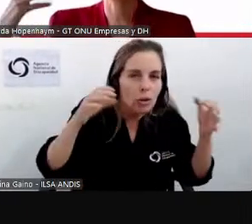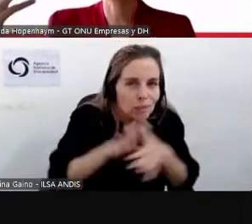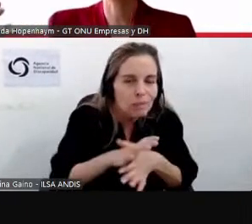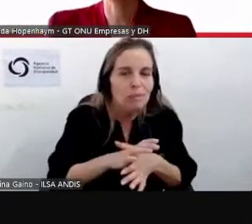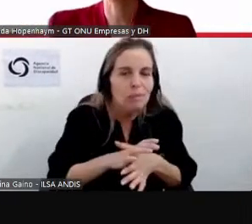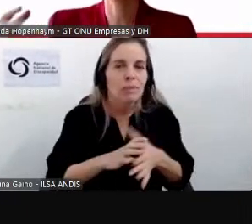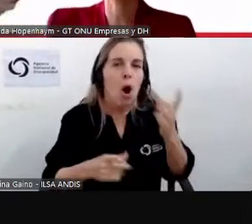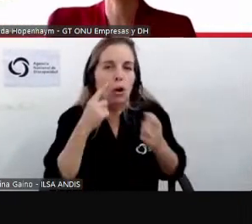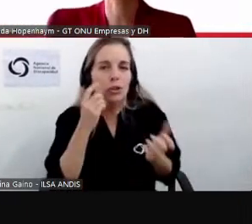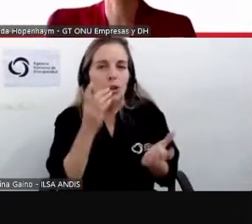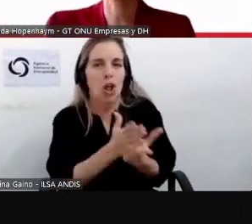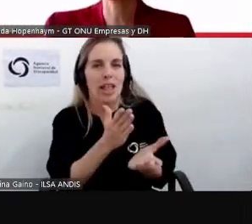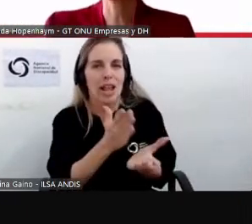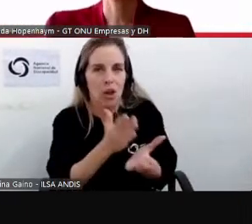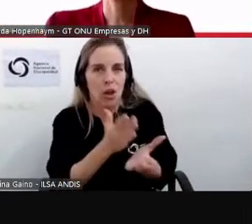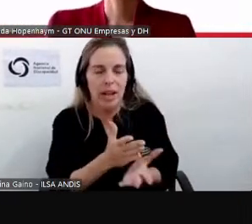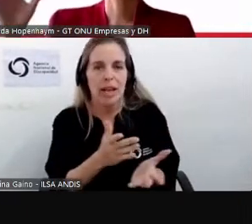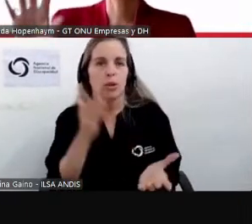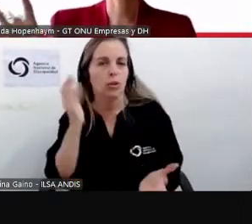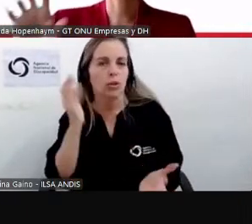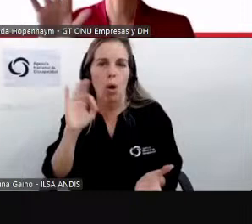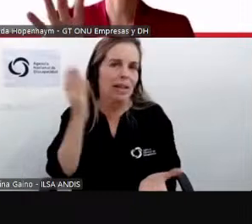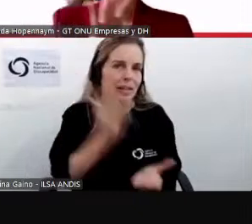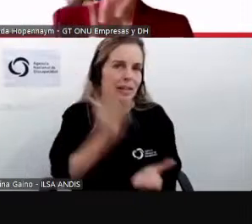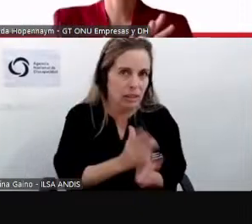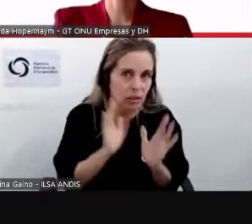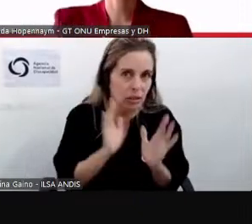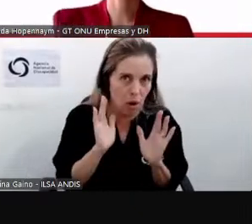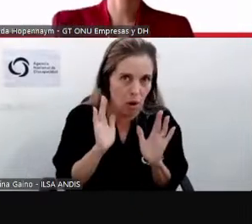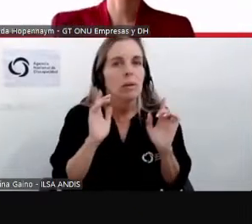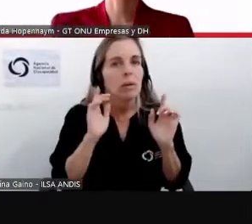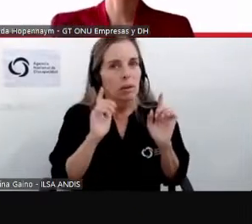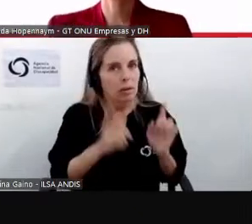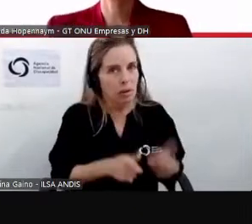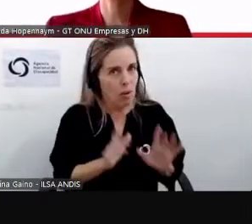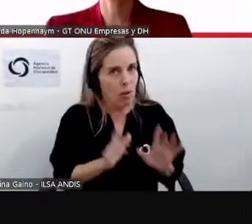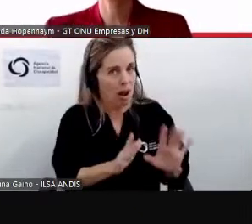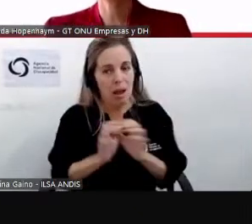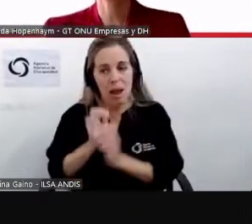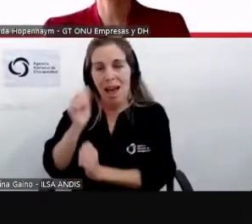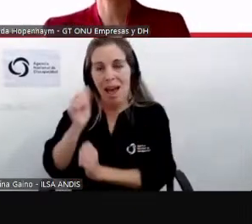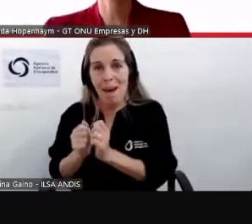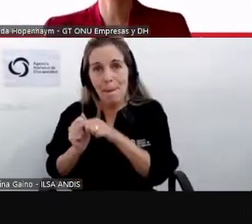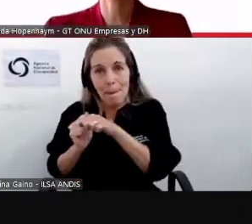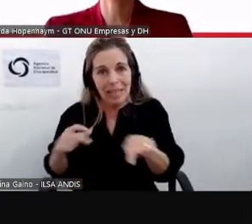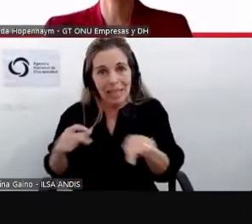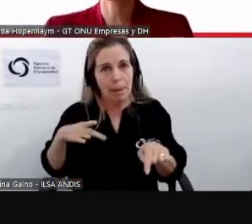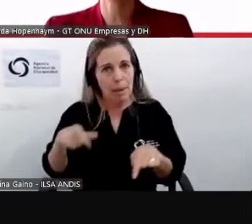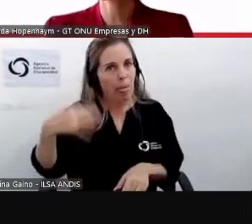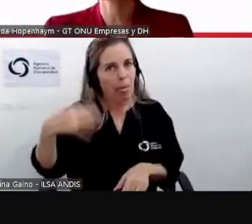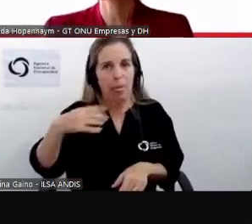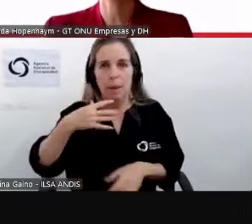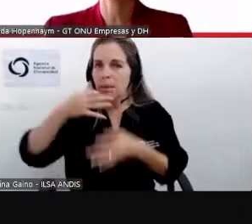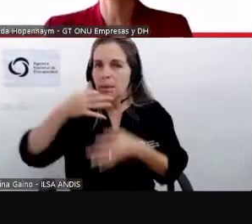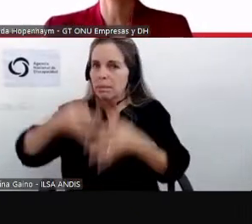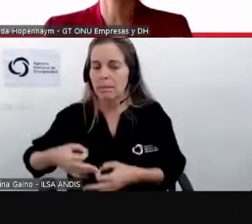been inflicted. This cannot be an ad hoc mechanism. It needs to be readily available and be triggered once the due diligence process is completed. How can due diligence